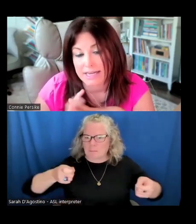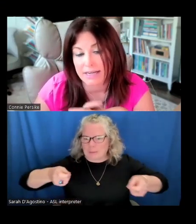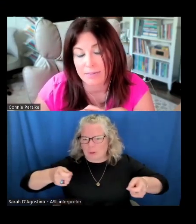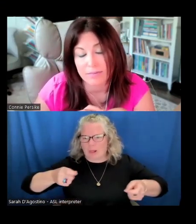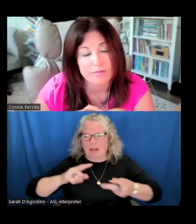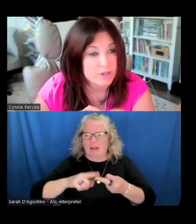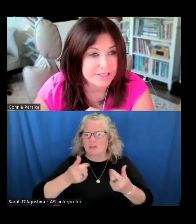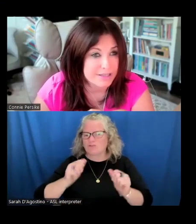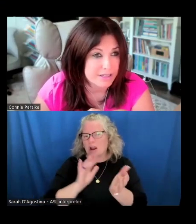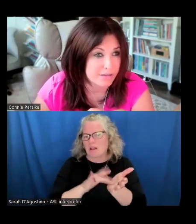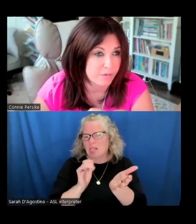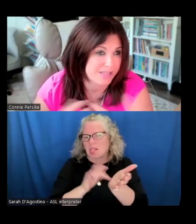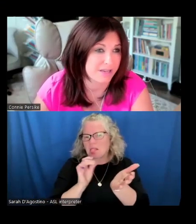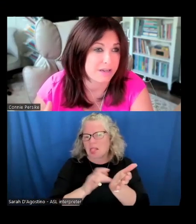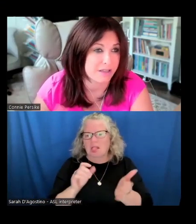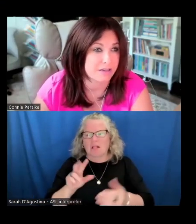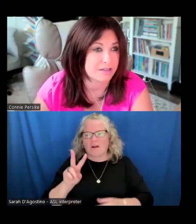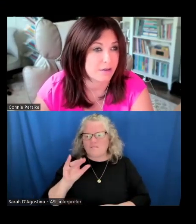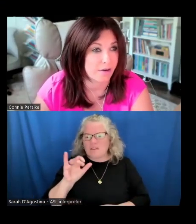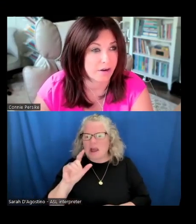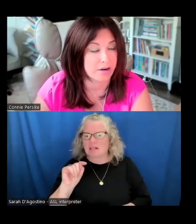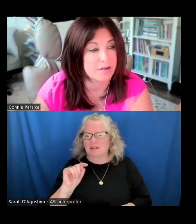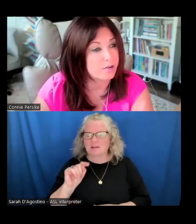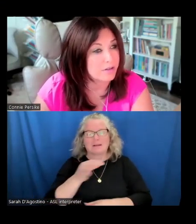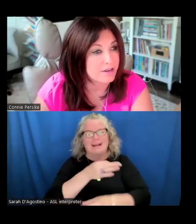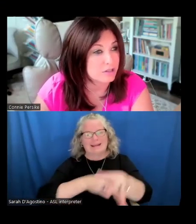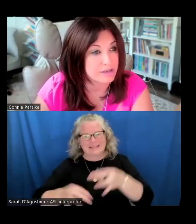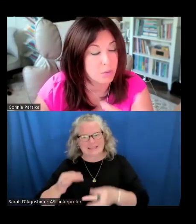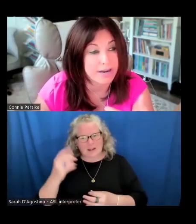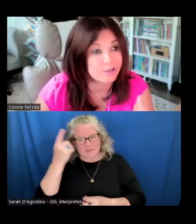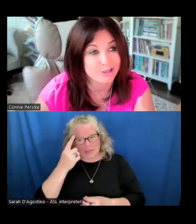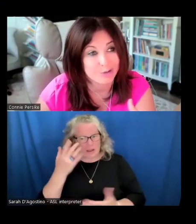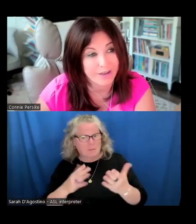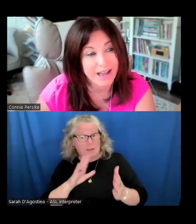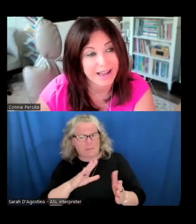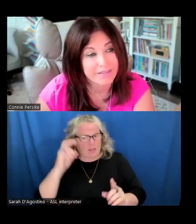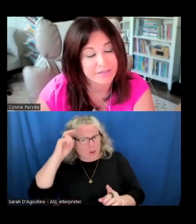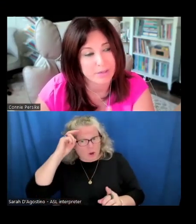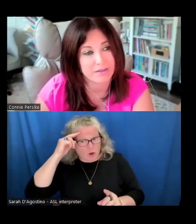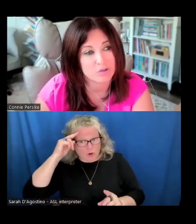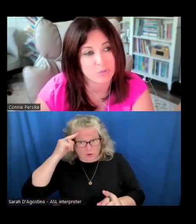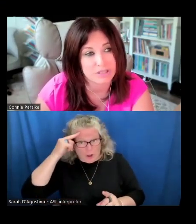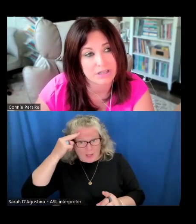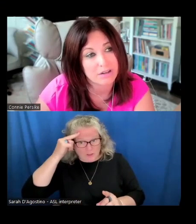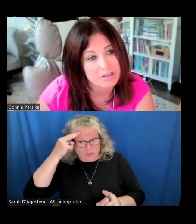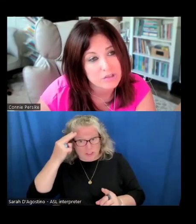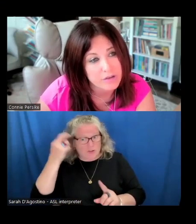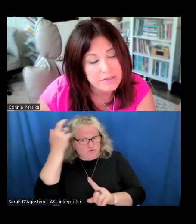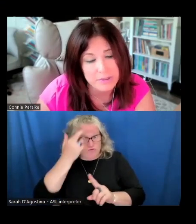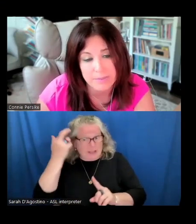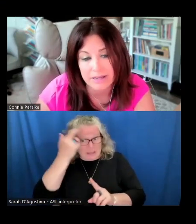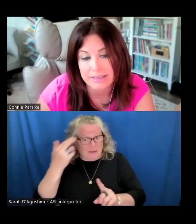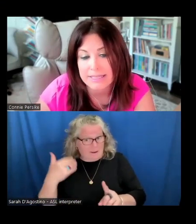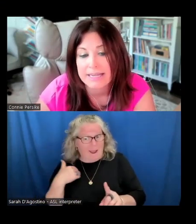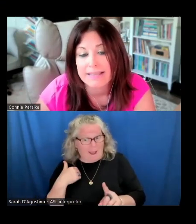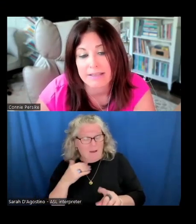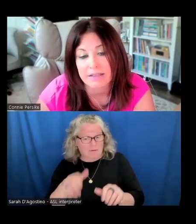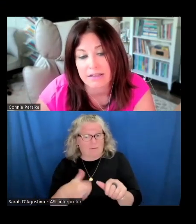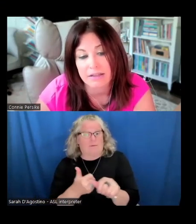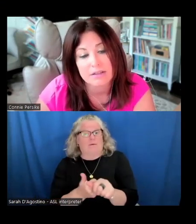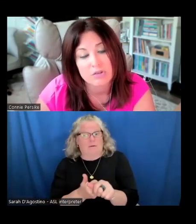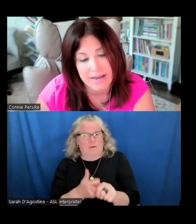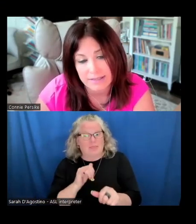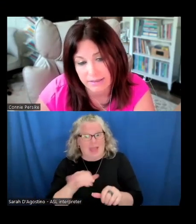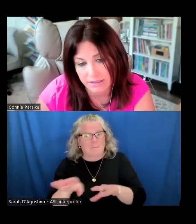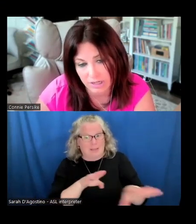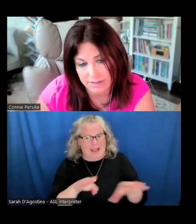violent. Versus if we think things are neurologically wired to survive, the behaviors we're seeing are a stress response, that's going